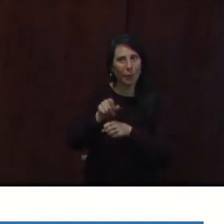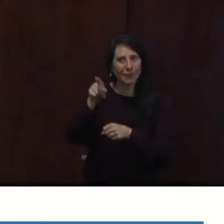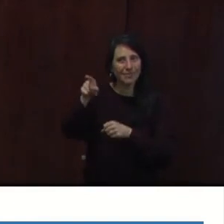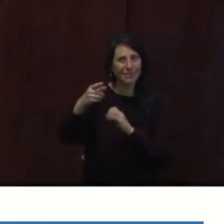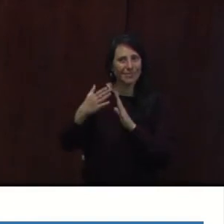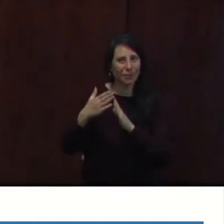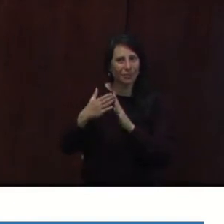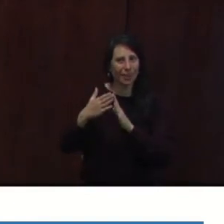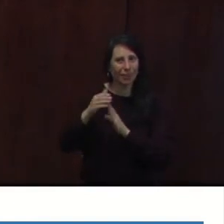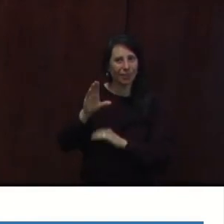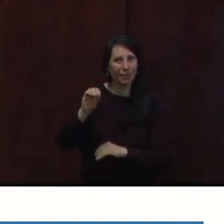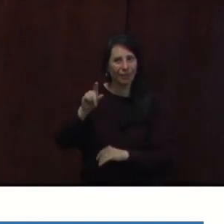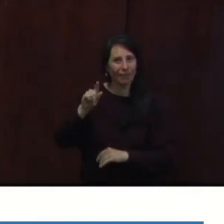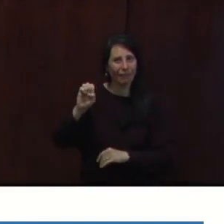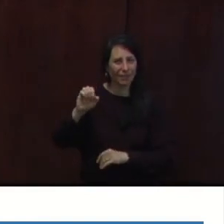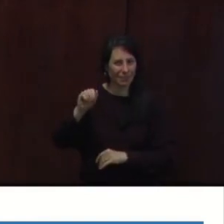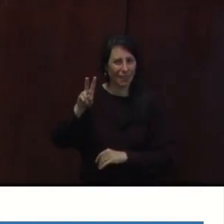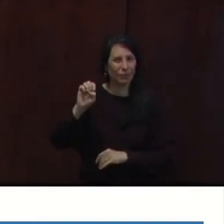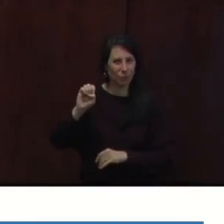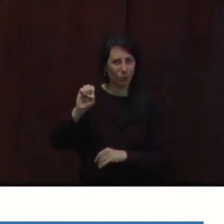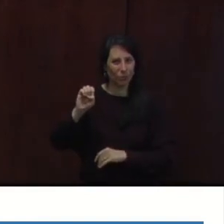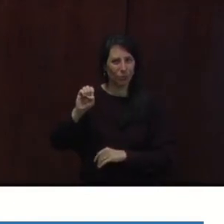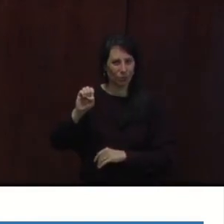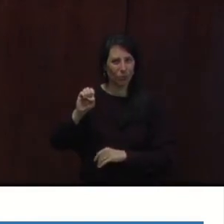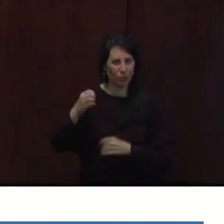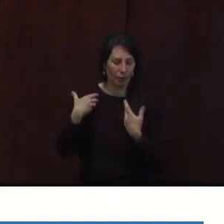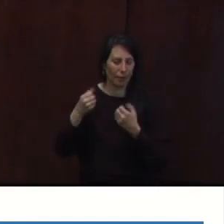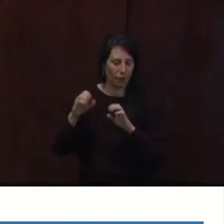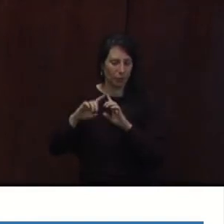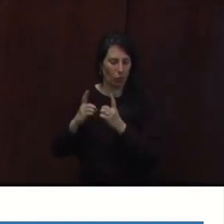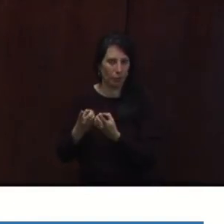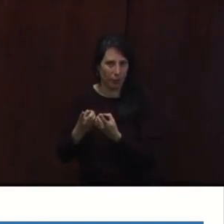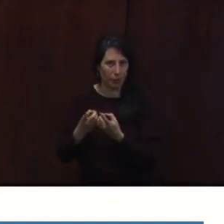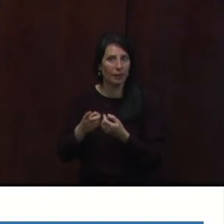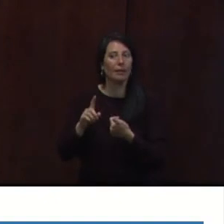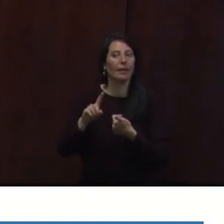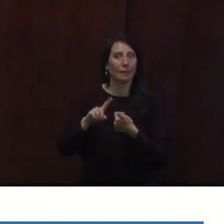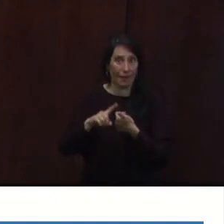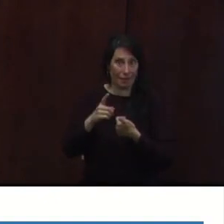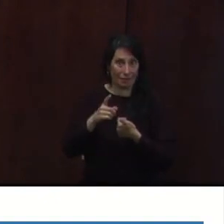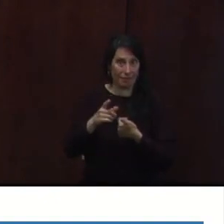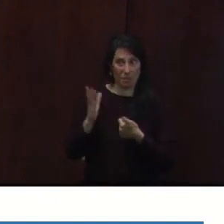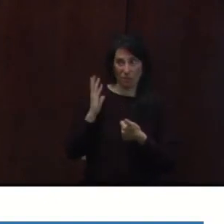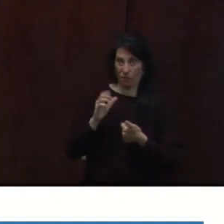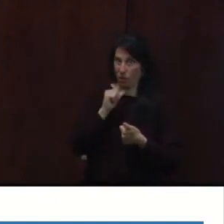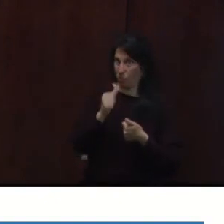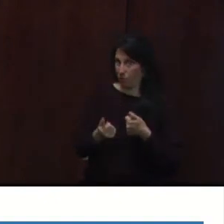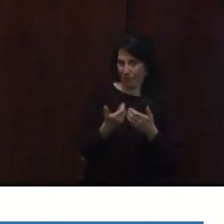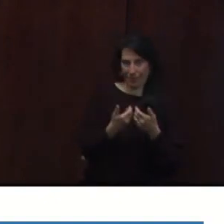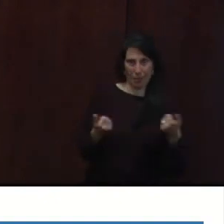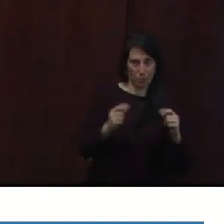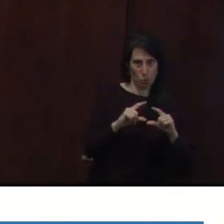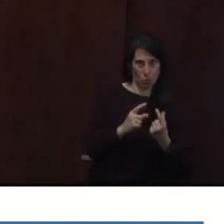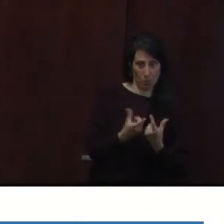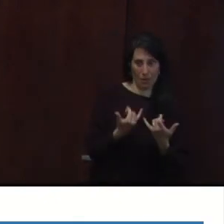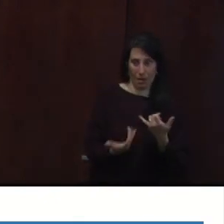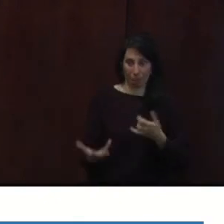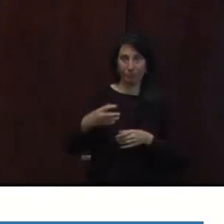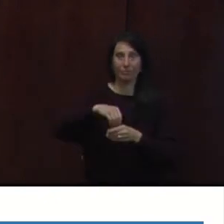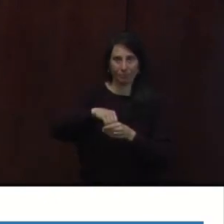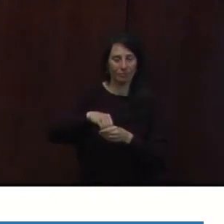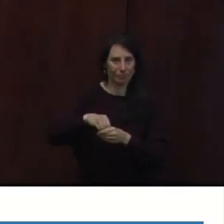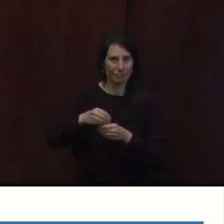the 1A iteration. That includes our dental community. They have received